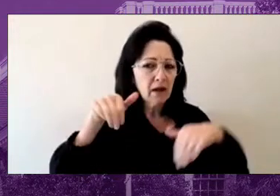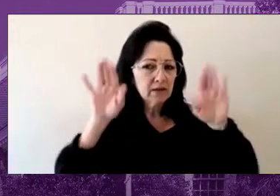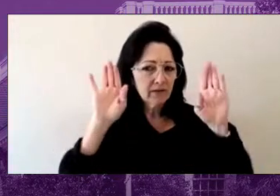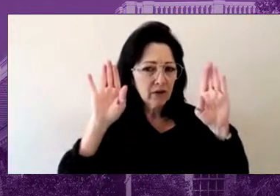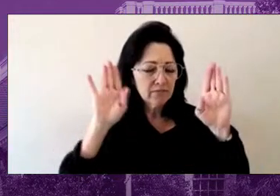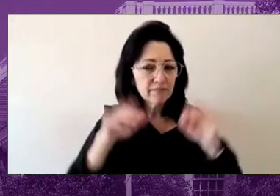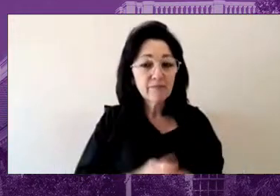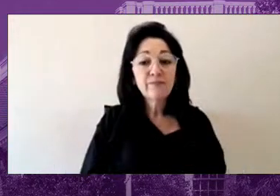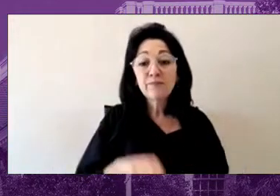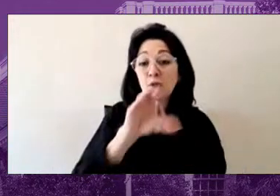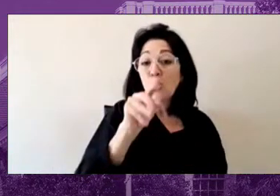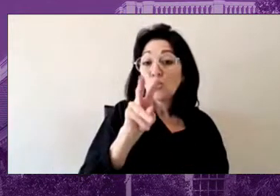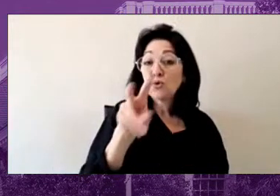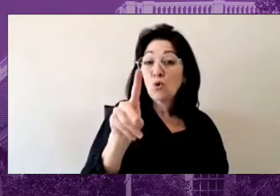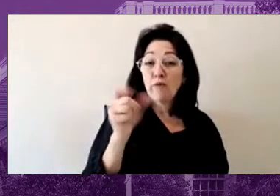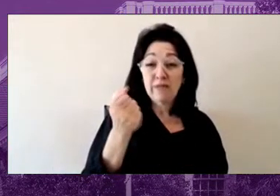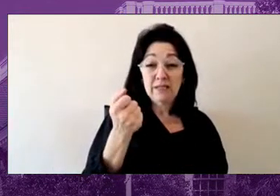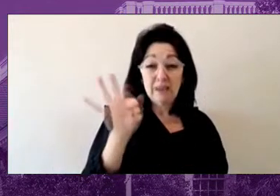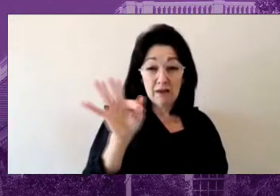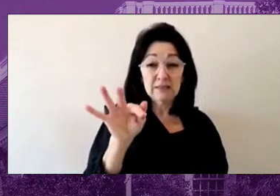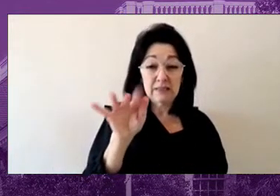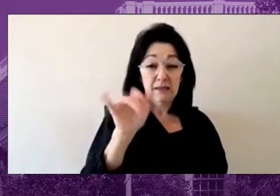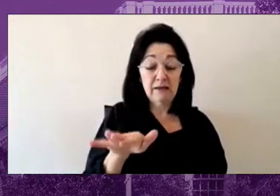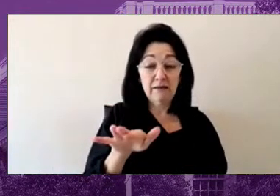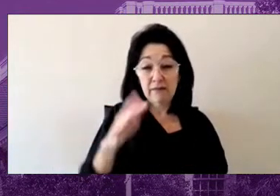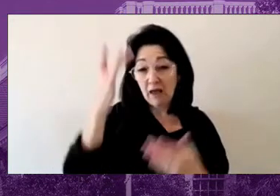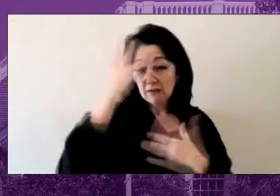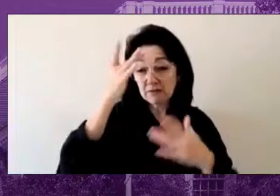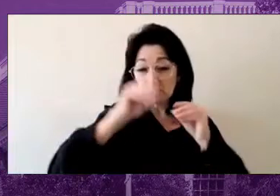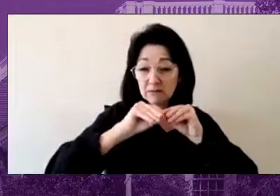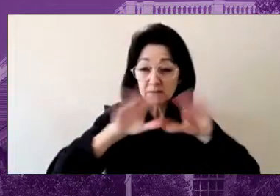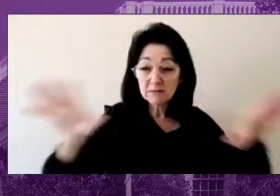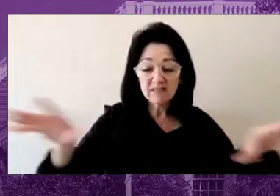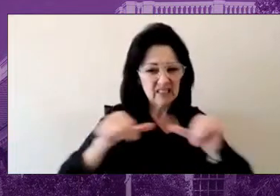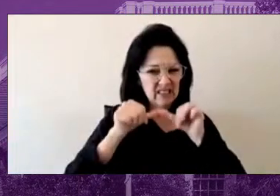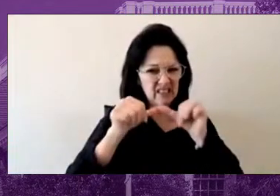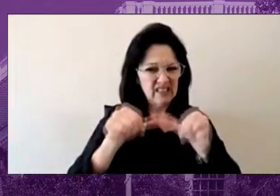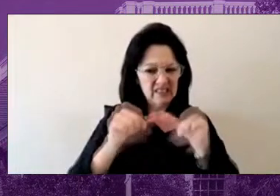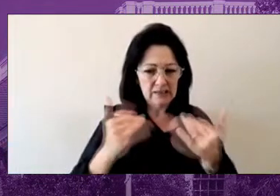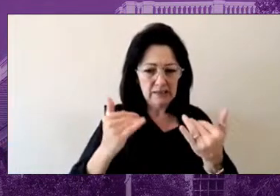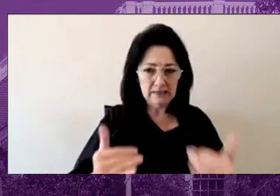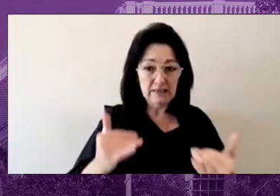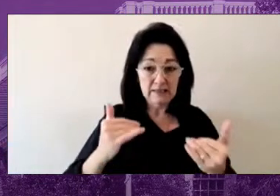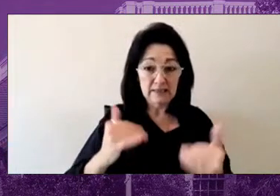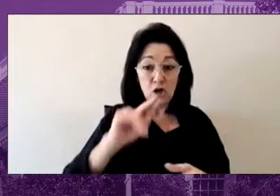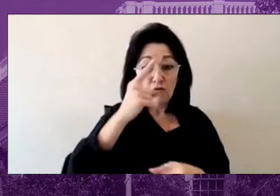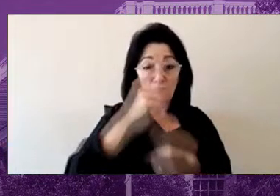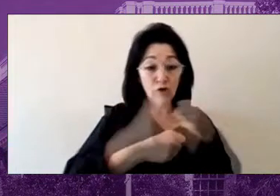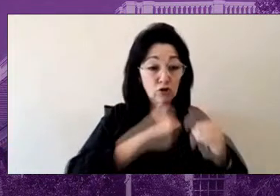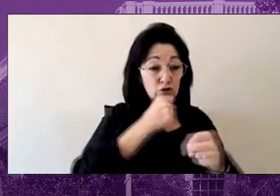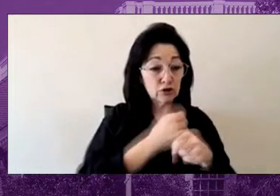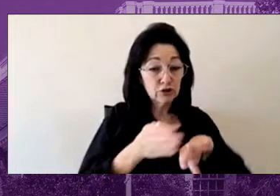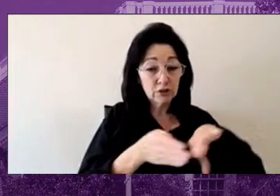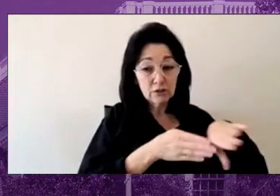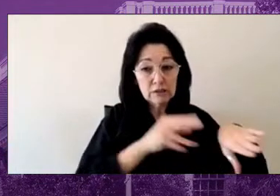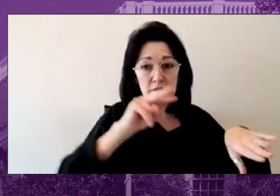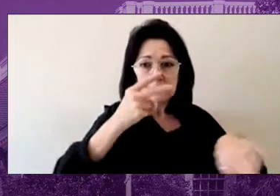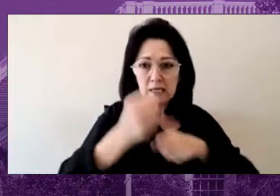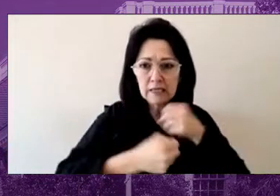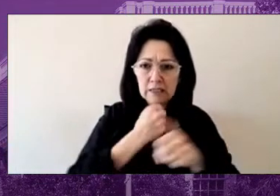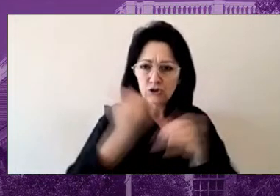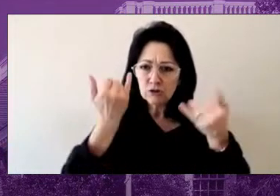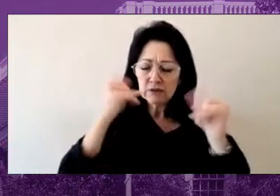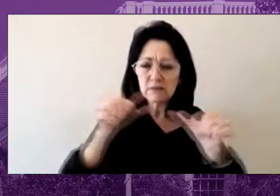COVID-19, a pandemic, has continued into a second year. It is a public health crisis that